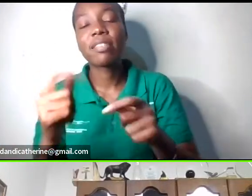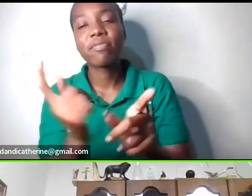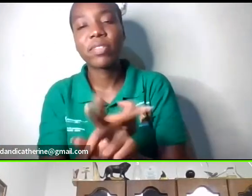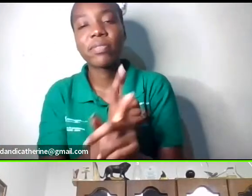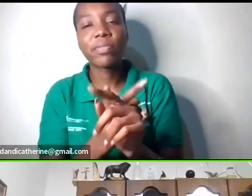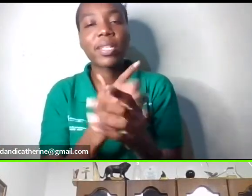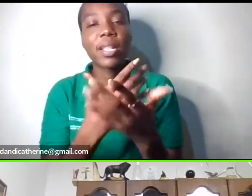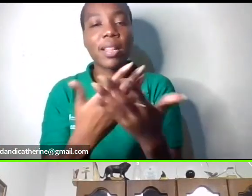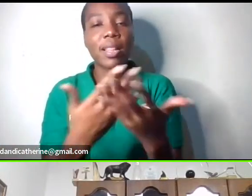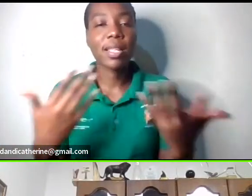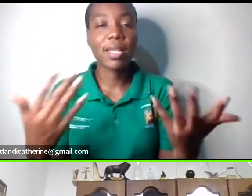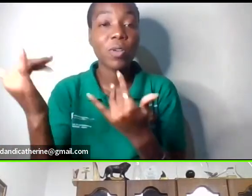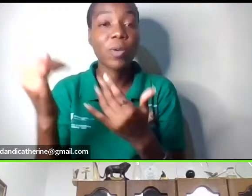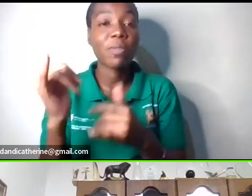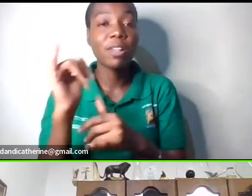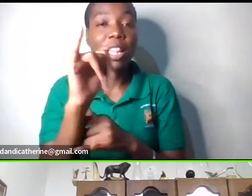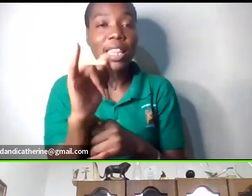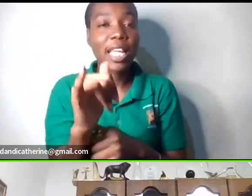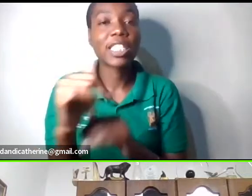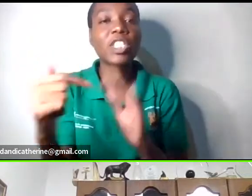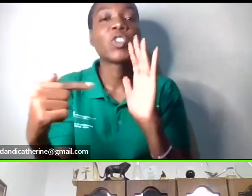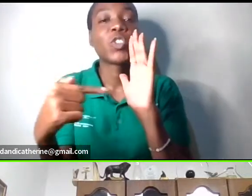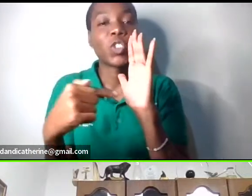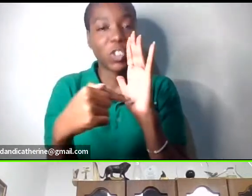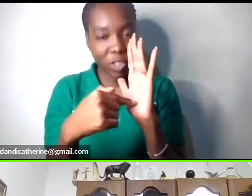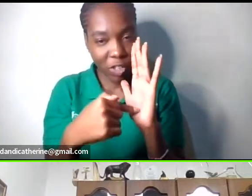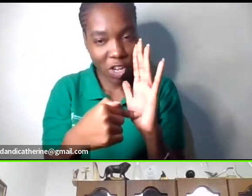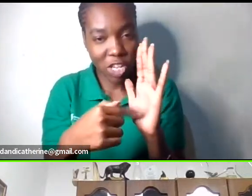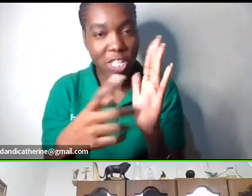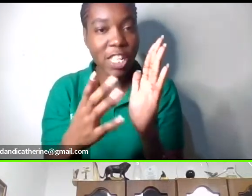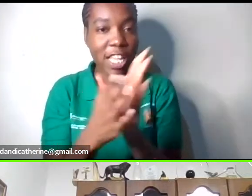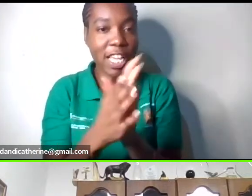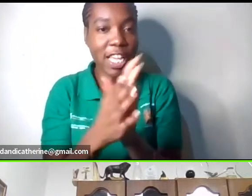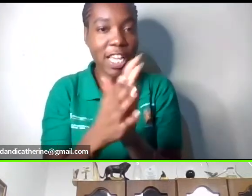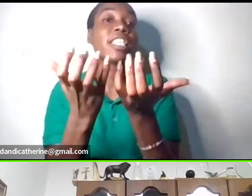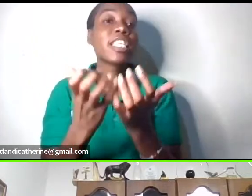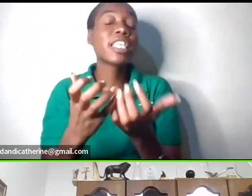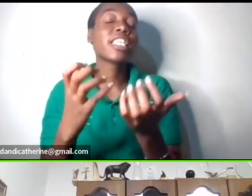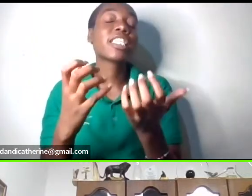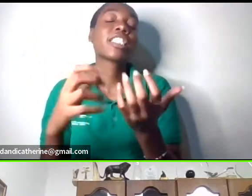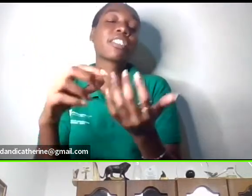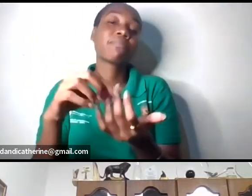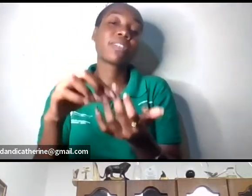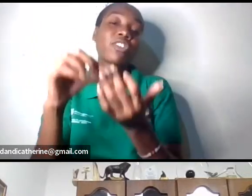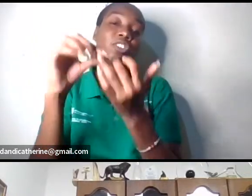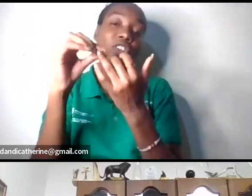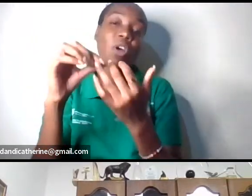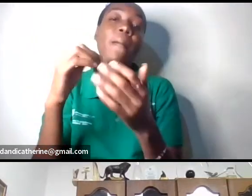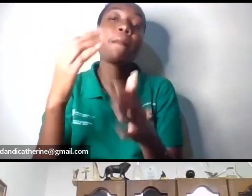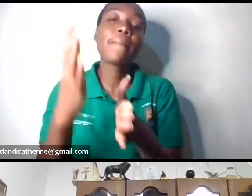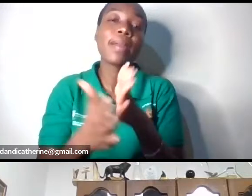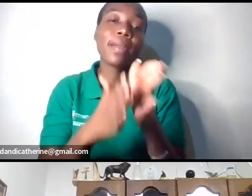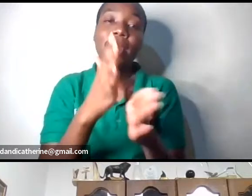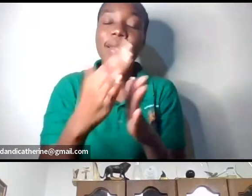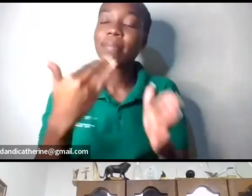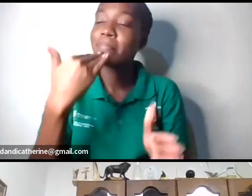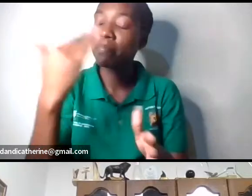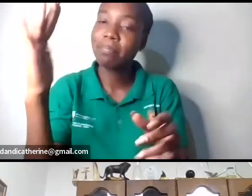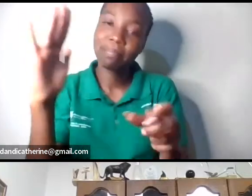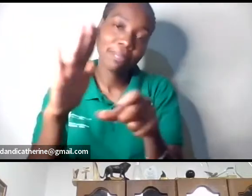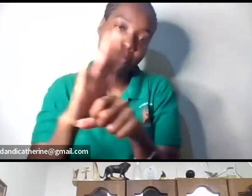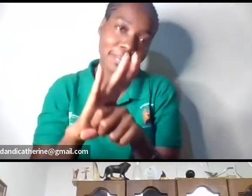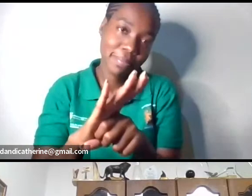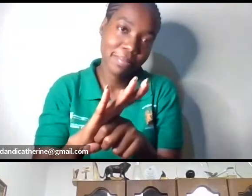that elaborates what that unique and good arrangement is. Absolutely. Thank you for that.